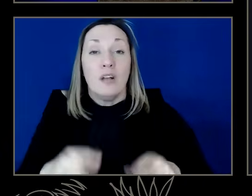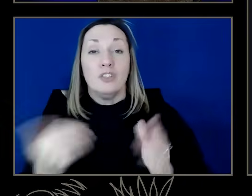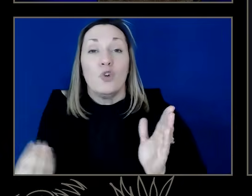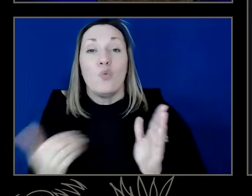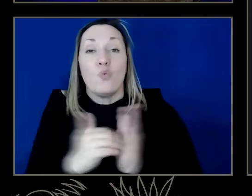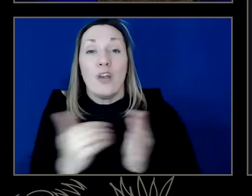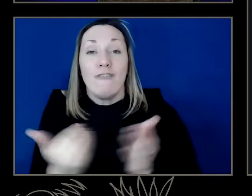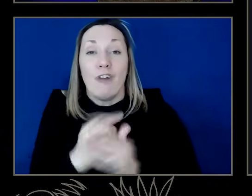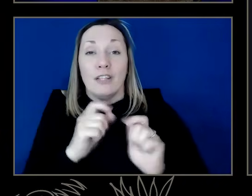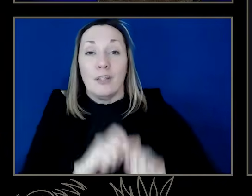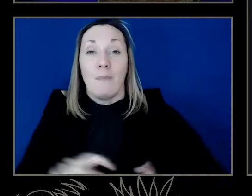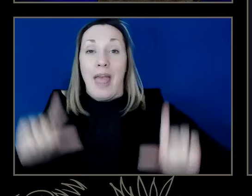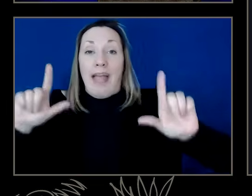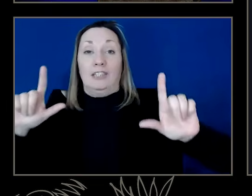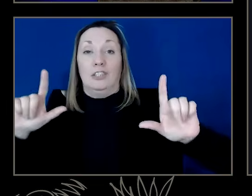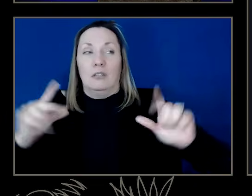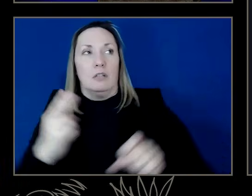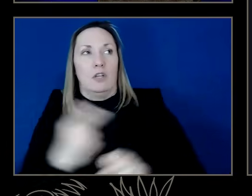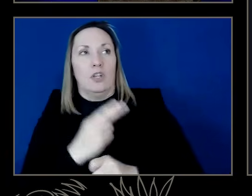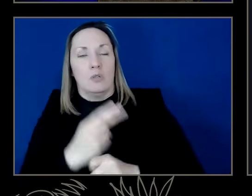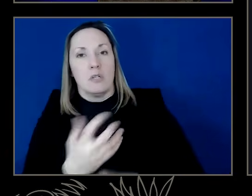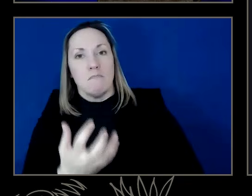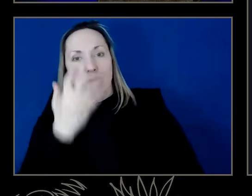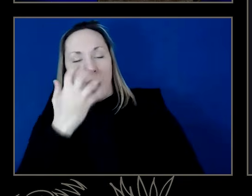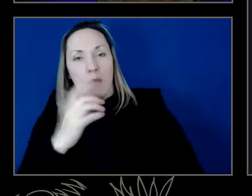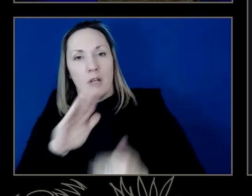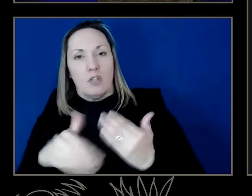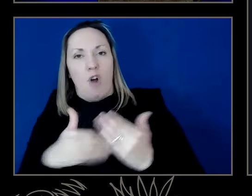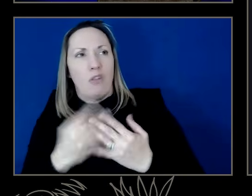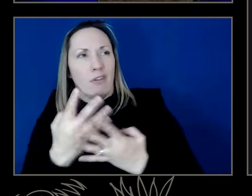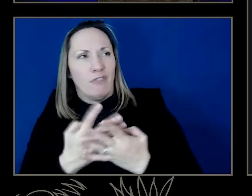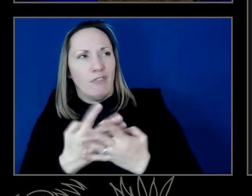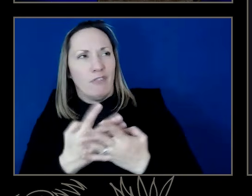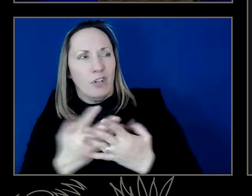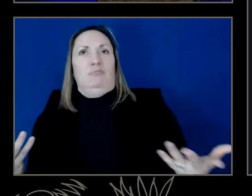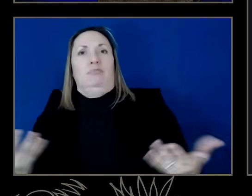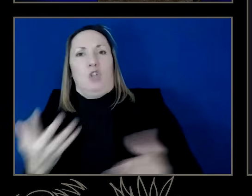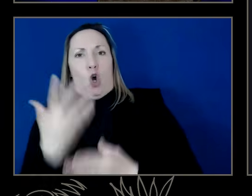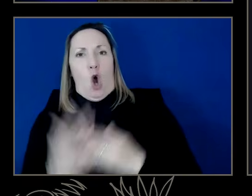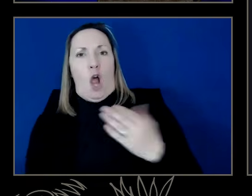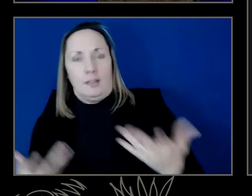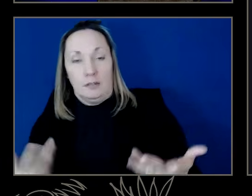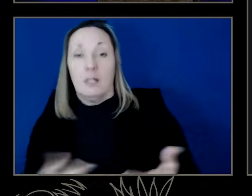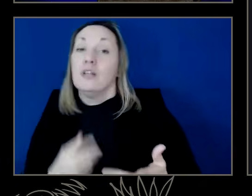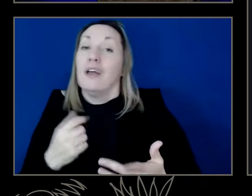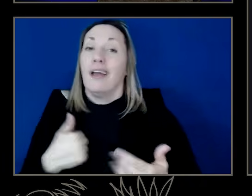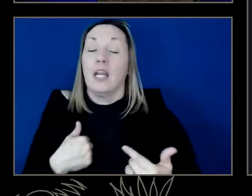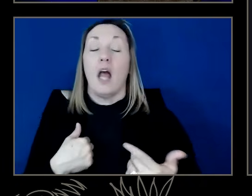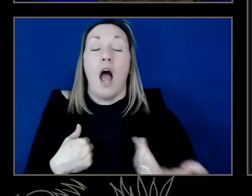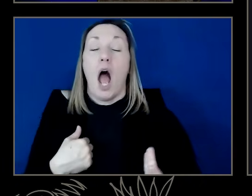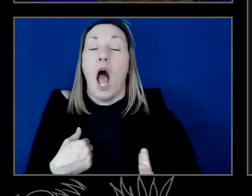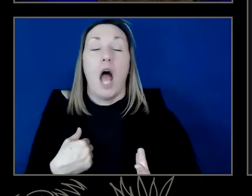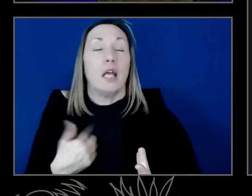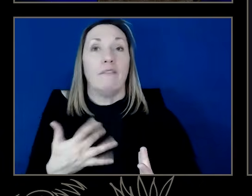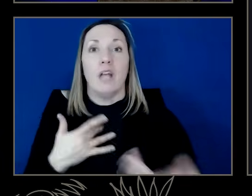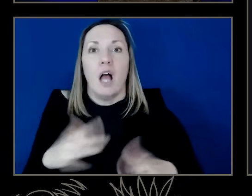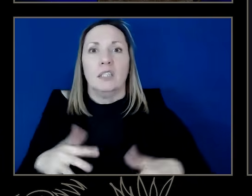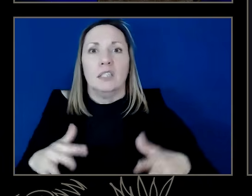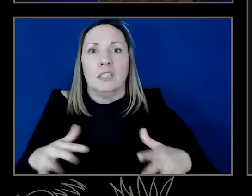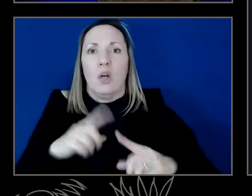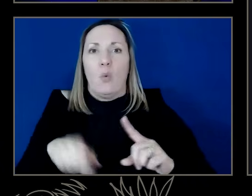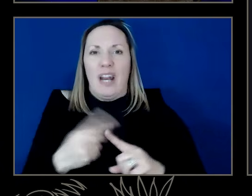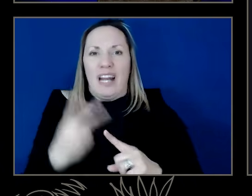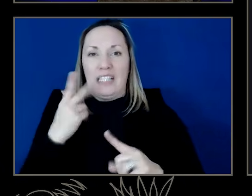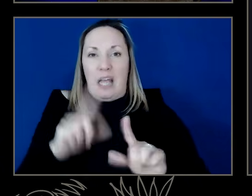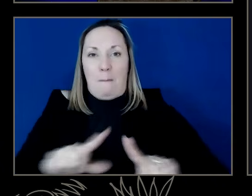the page, the user is going to get really mad because all of their filters are instantly gone. And I get anxiety whenever I go to a page which